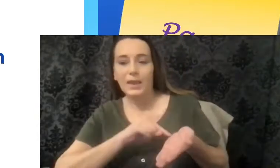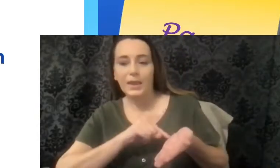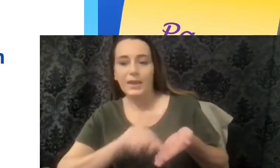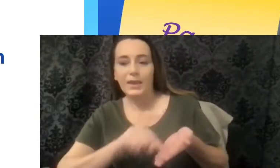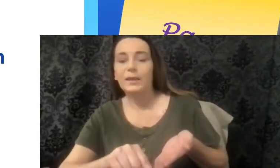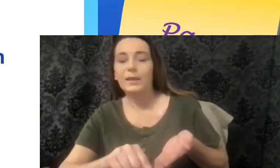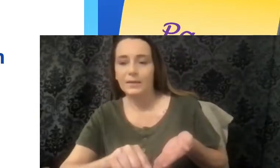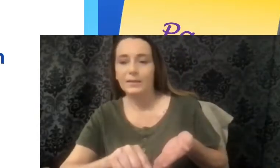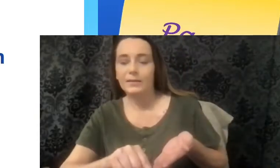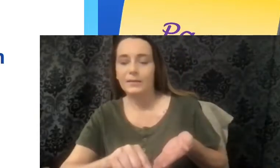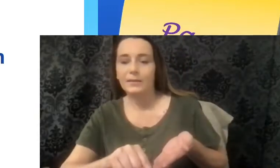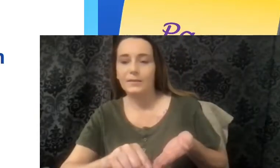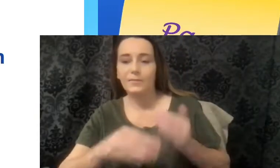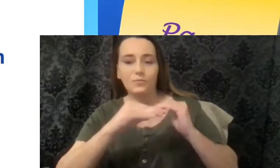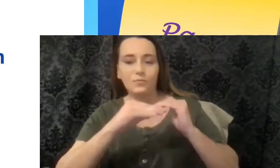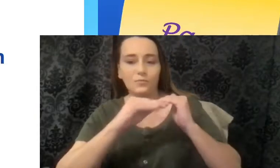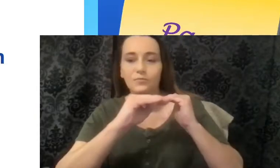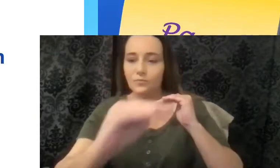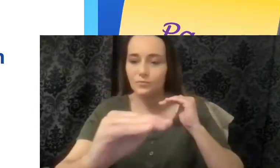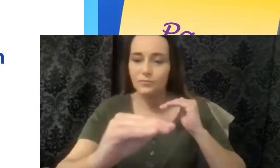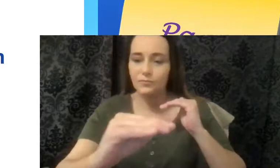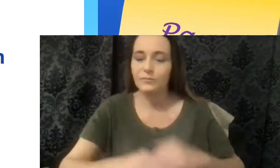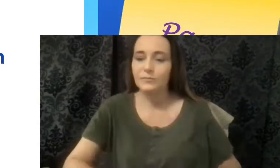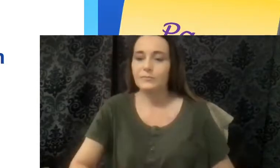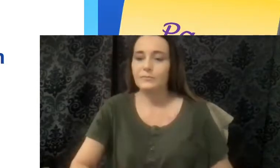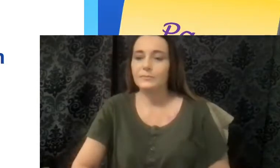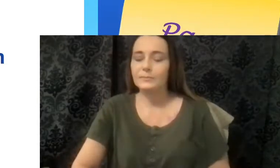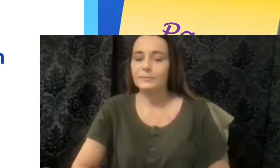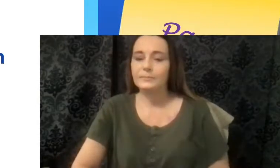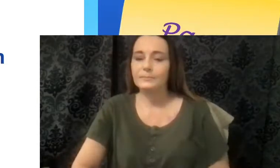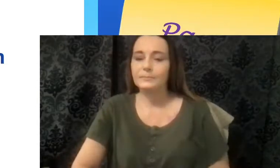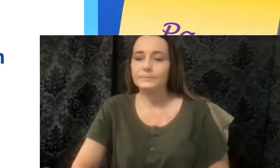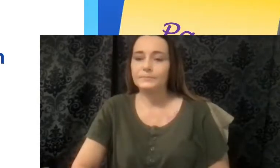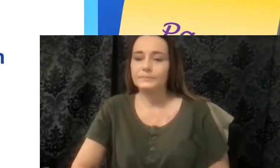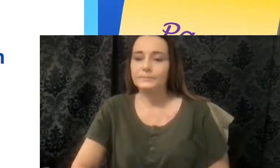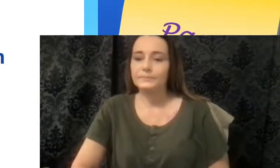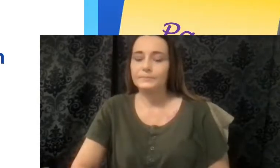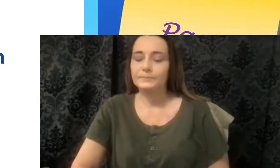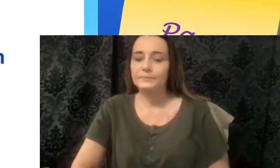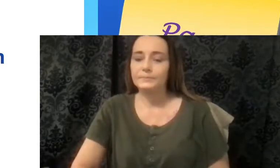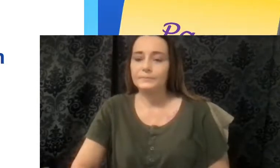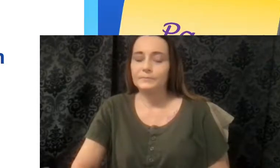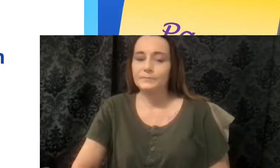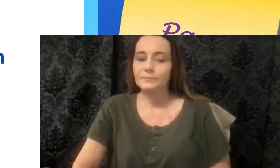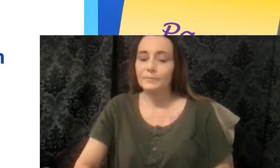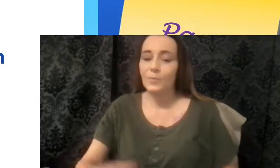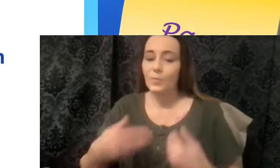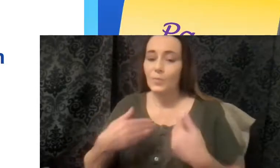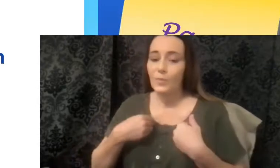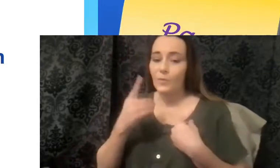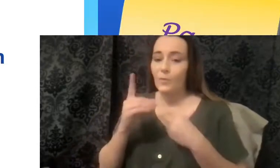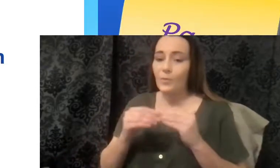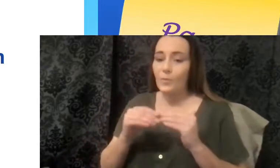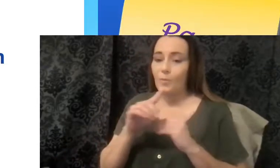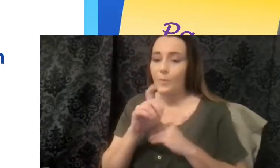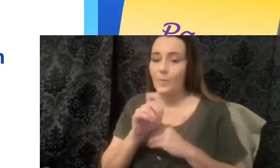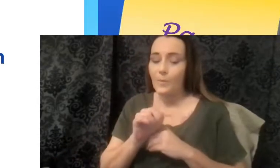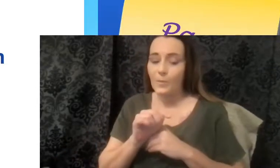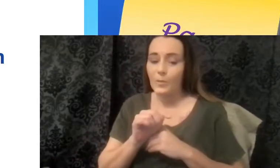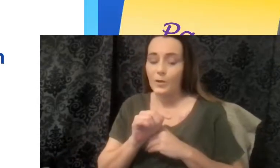transparent. Thank you, Yoel. Thank you. Okay, we have an online question first, then I'll get to Joanne